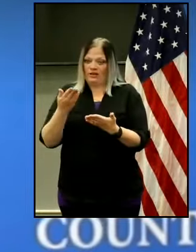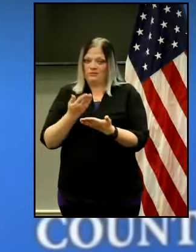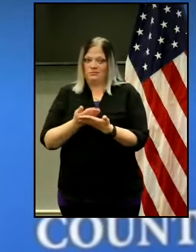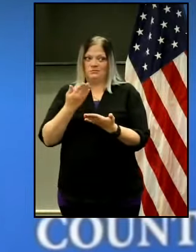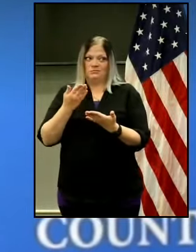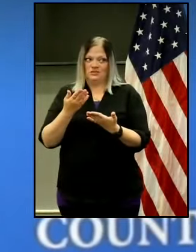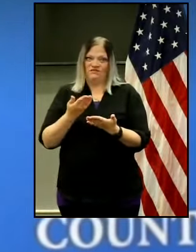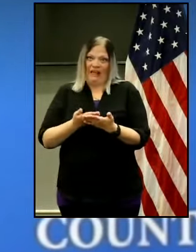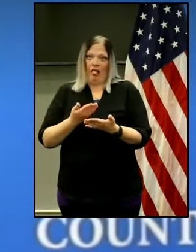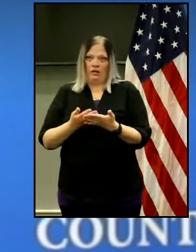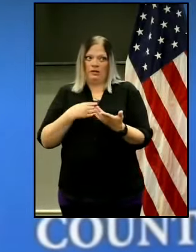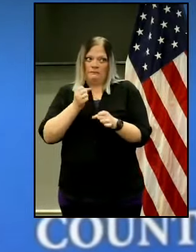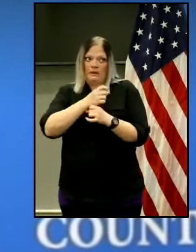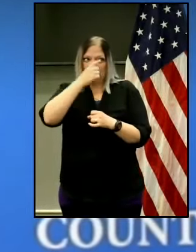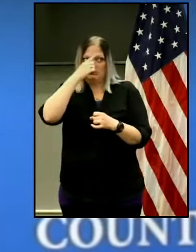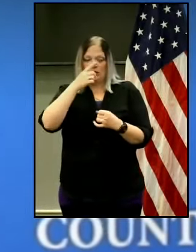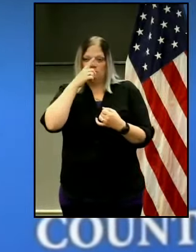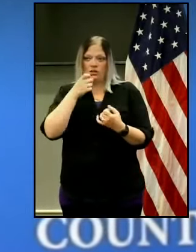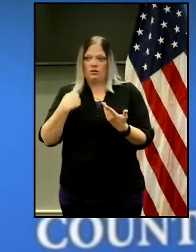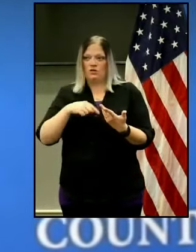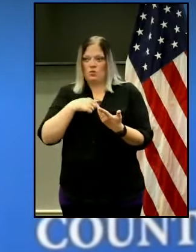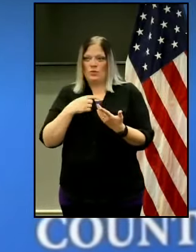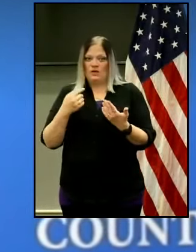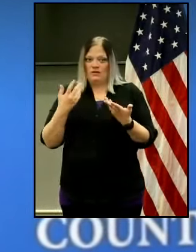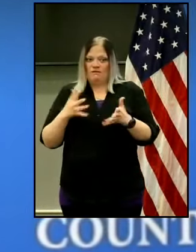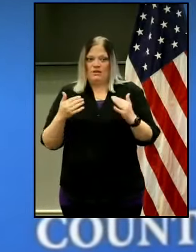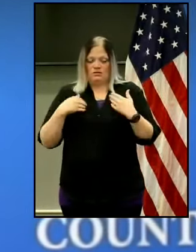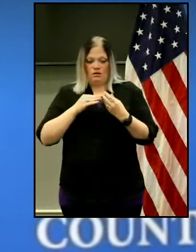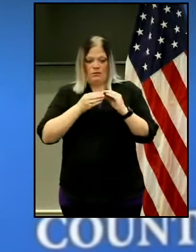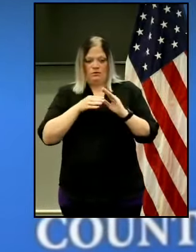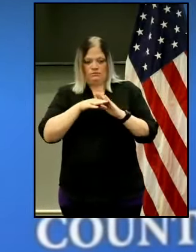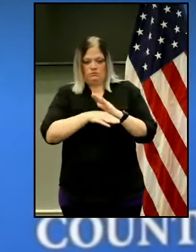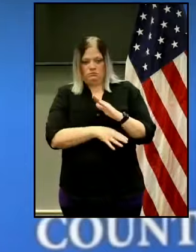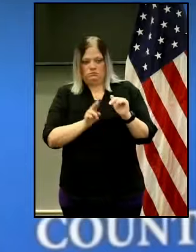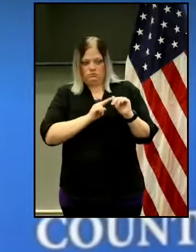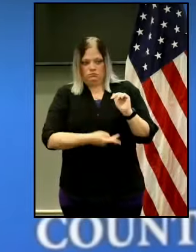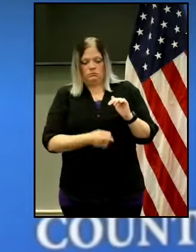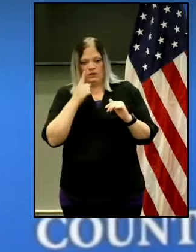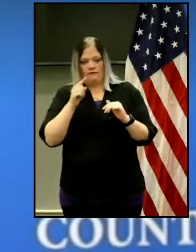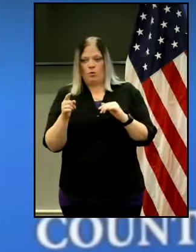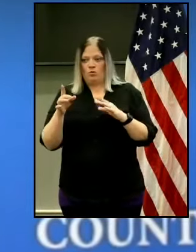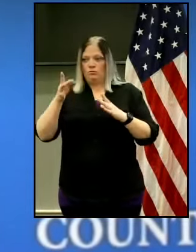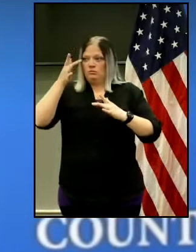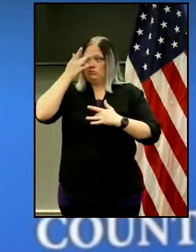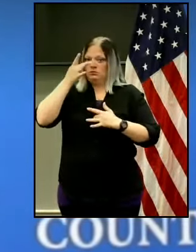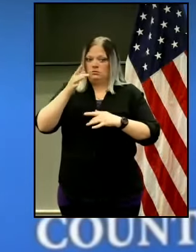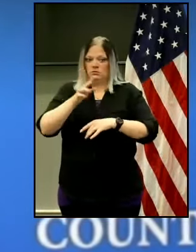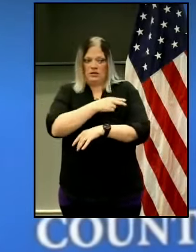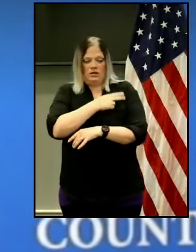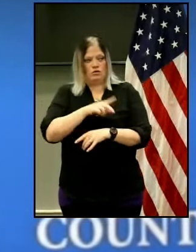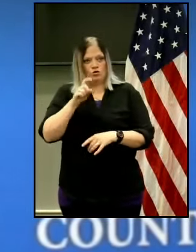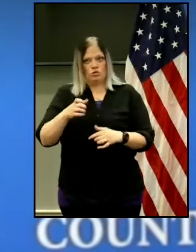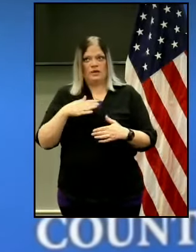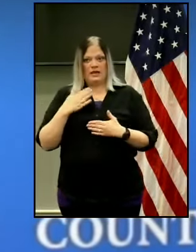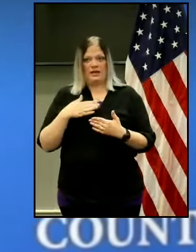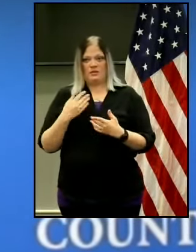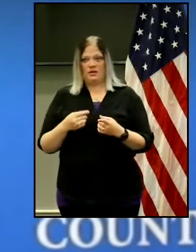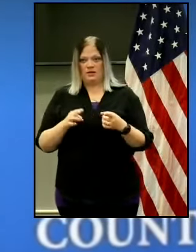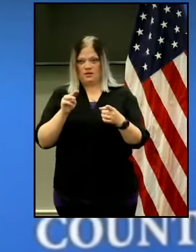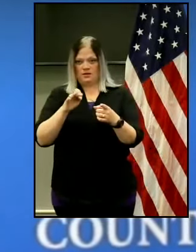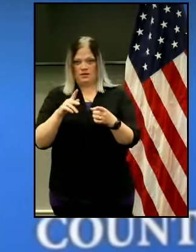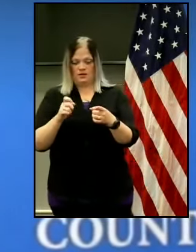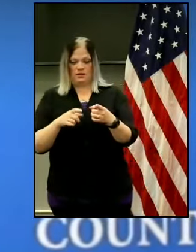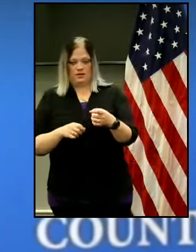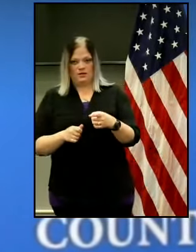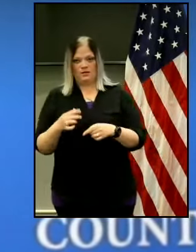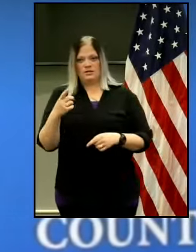it's legitimate, and it makes sense because we just have had declining numbers with regards to contraction and hospitalizations, and we all should be happy for that. Mike Desmond? Mark,